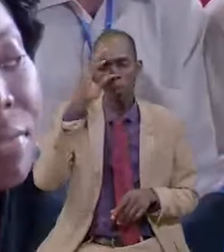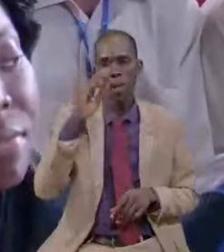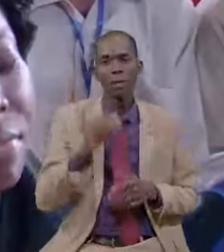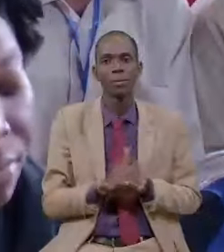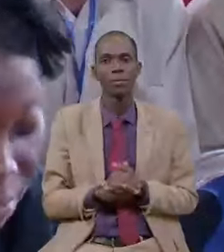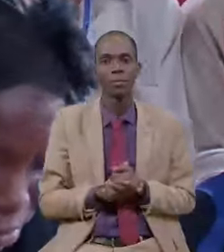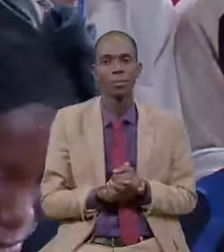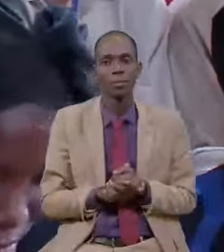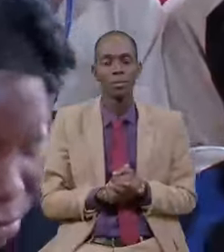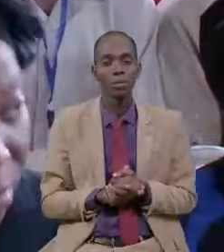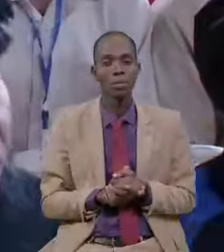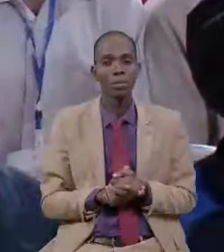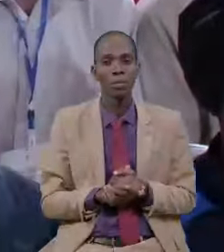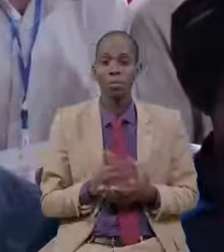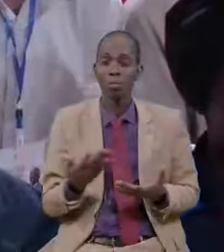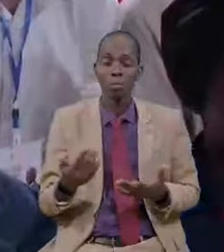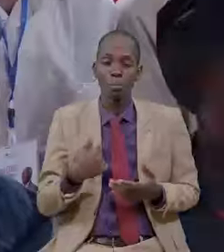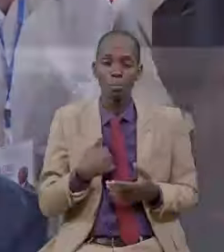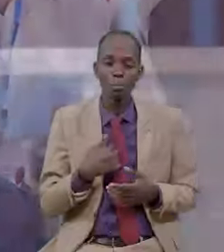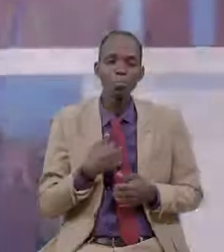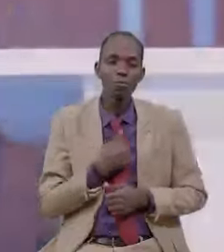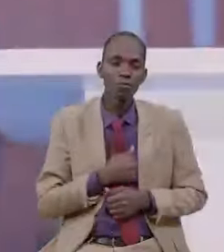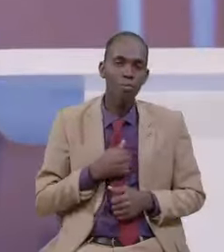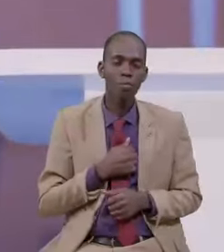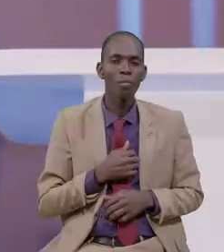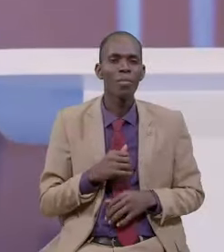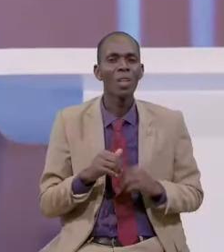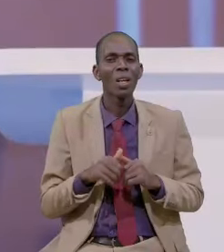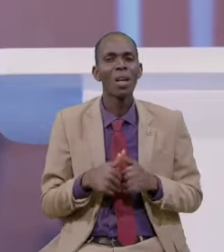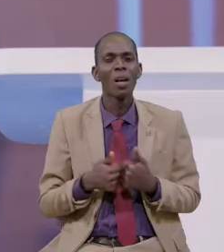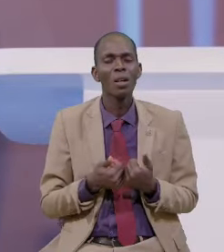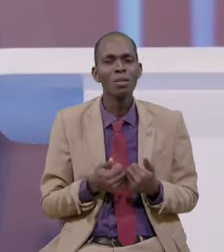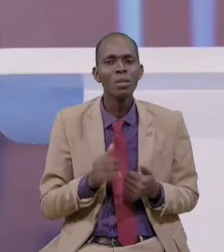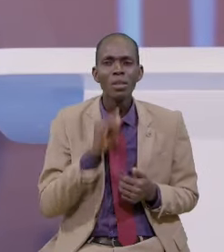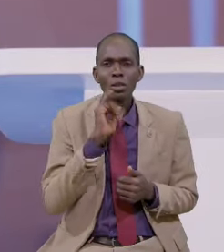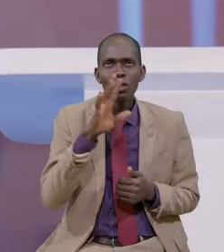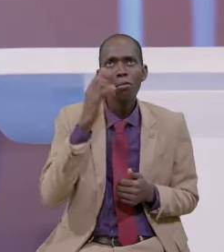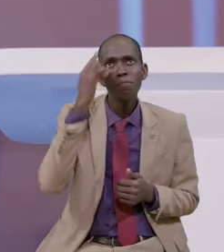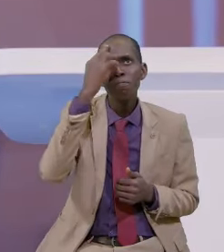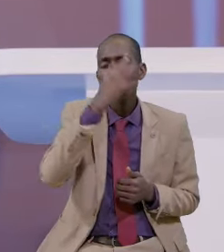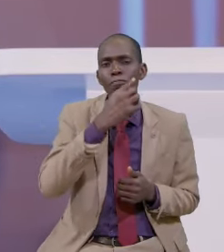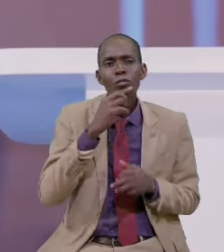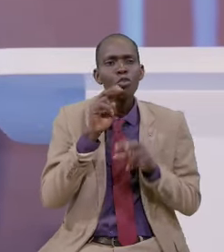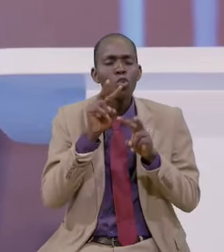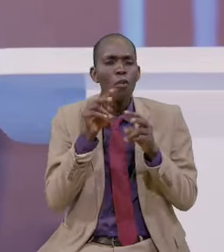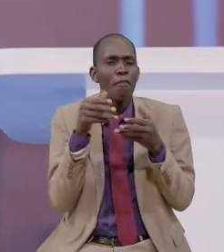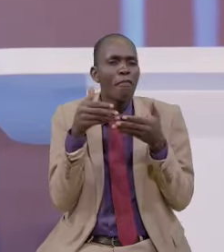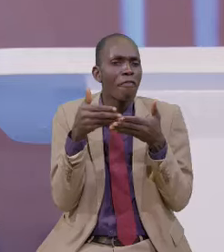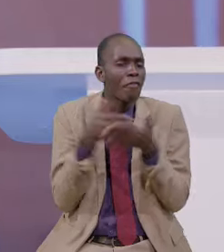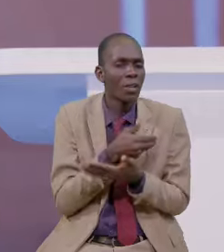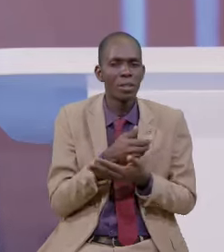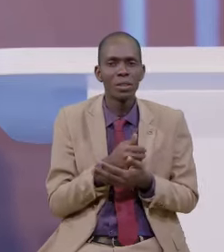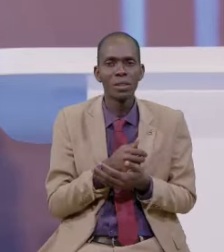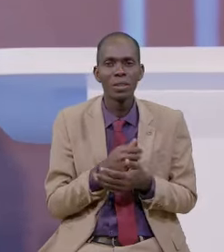Madam, I'm sorry. How is your face so young, like you are 40